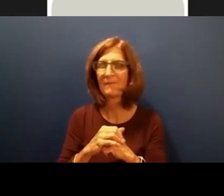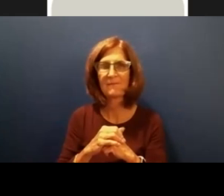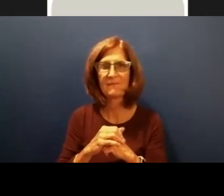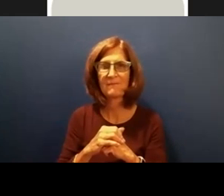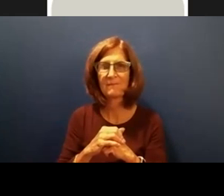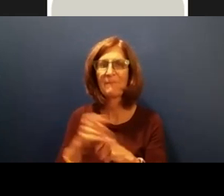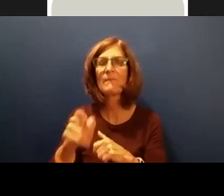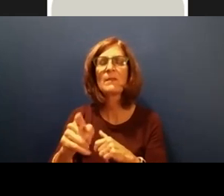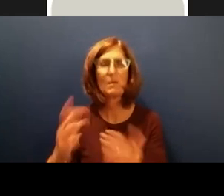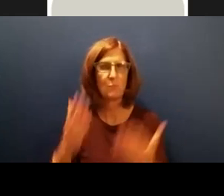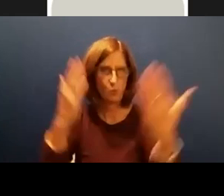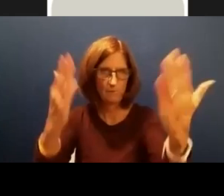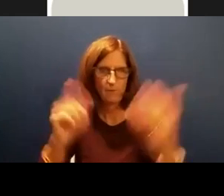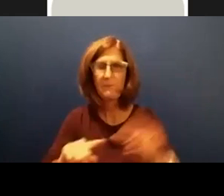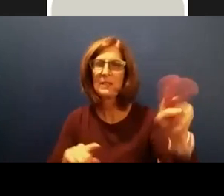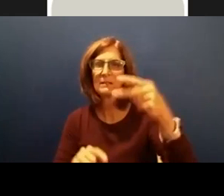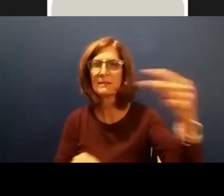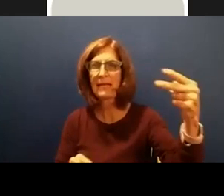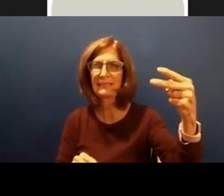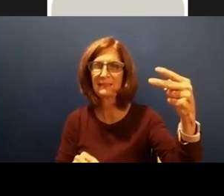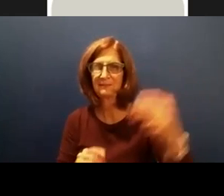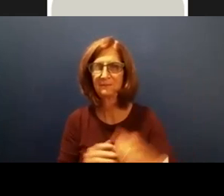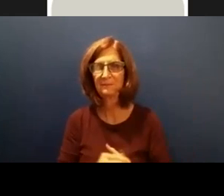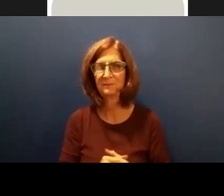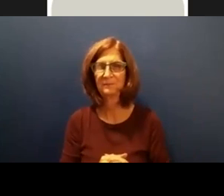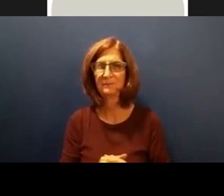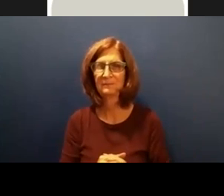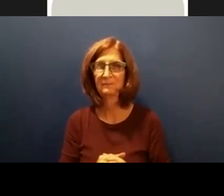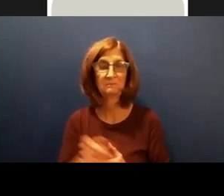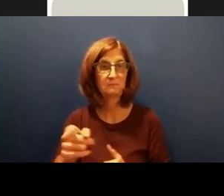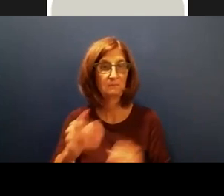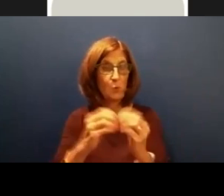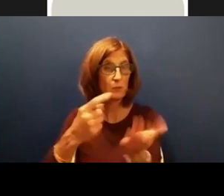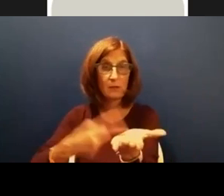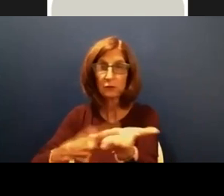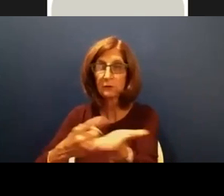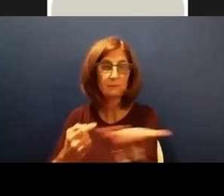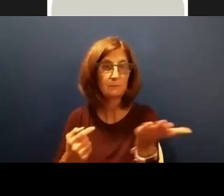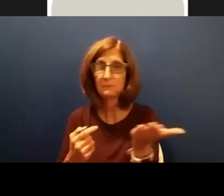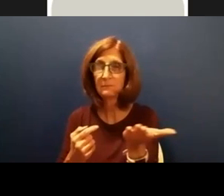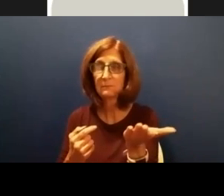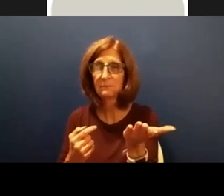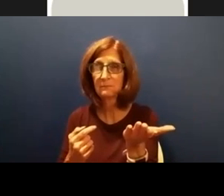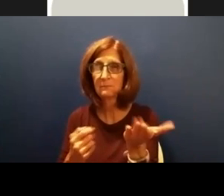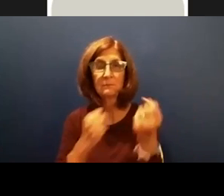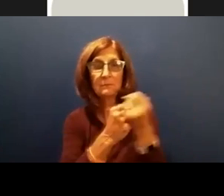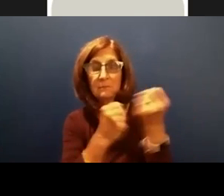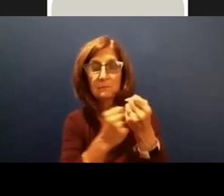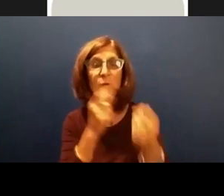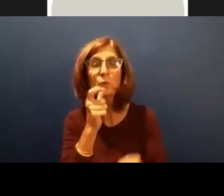So moved. Second. Thank you. Any further discussion? All those in favor?